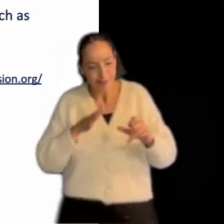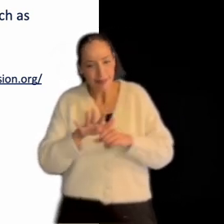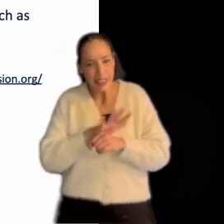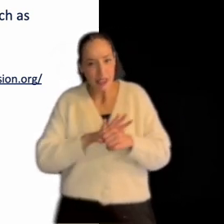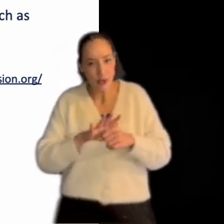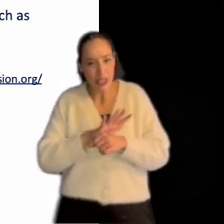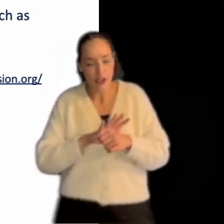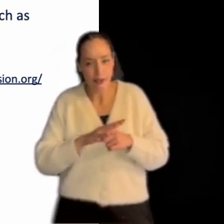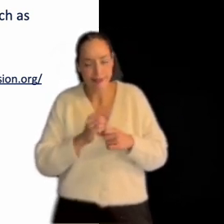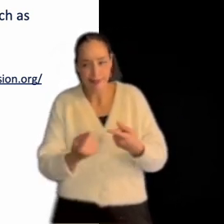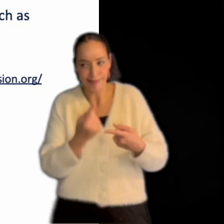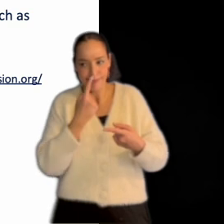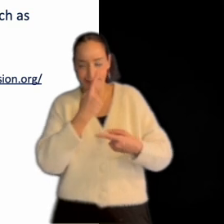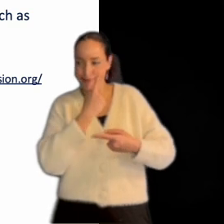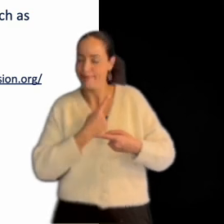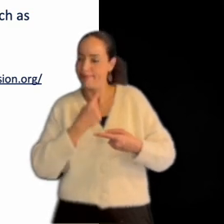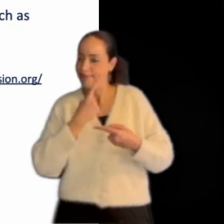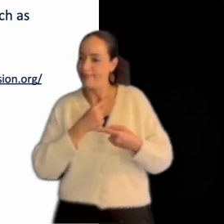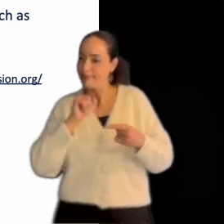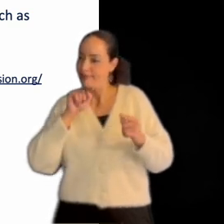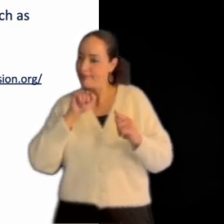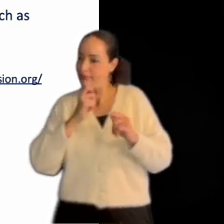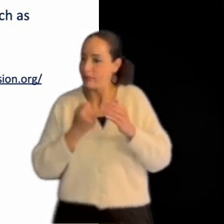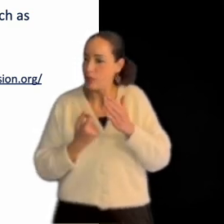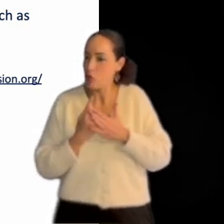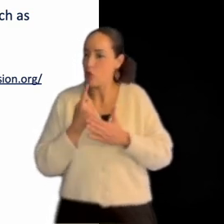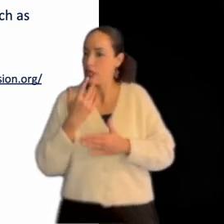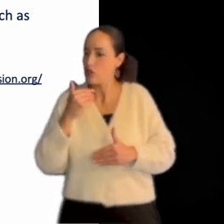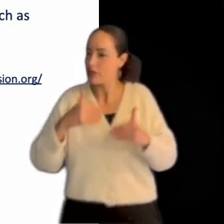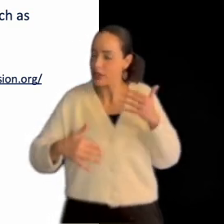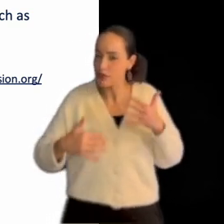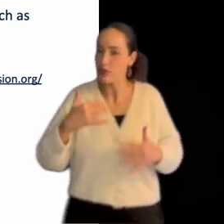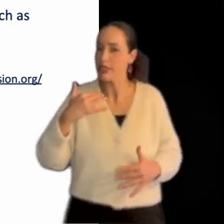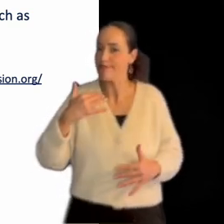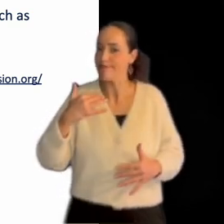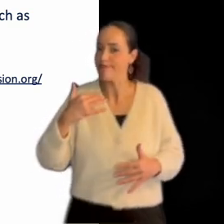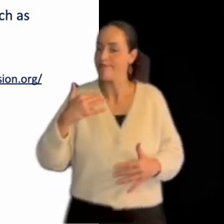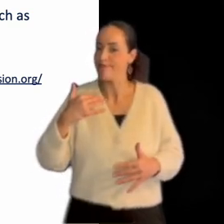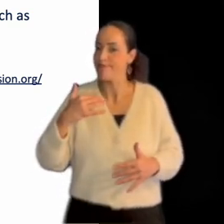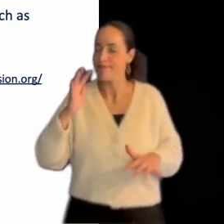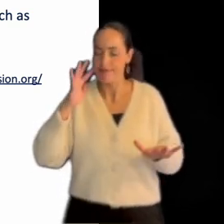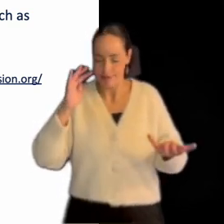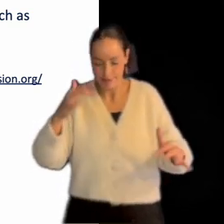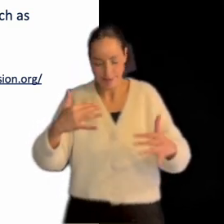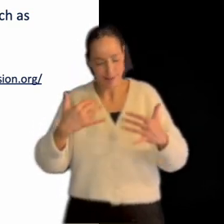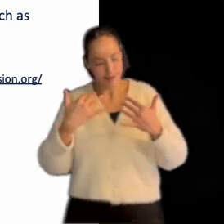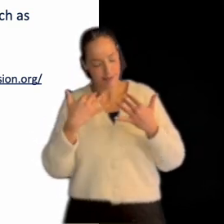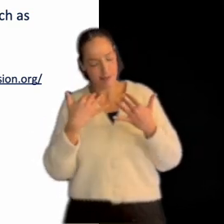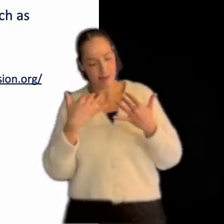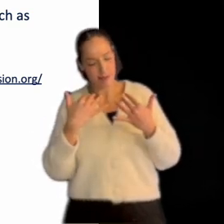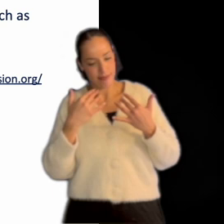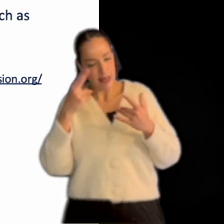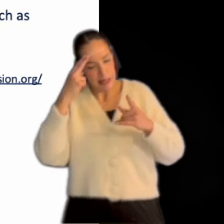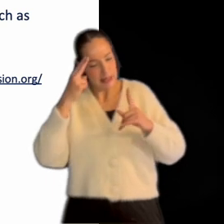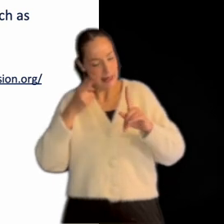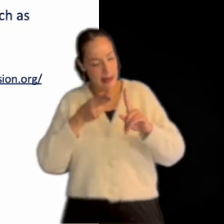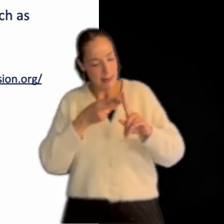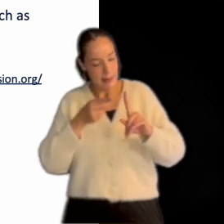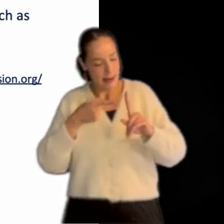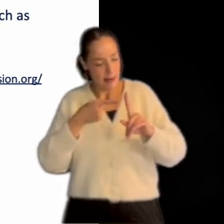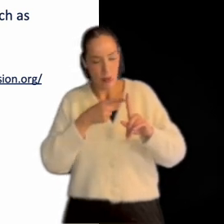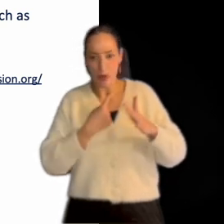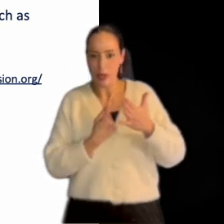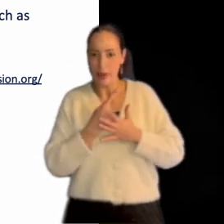Drawing attention to and naming what is happening is mindfulness. There are other variations of this statement which may feel more appropriate, such as "this